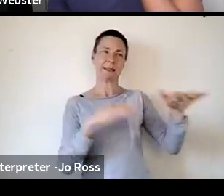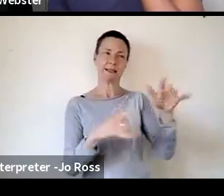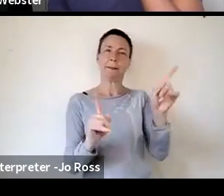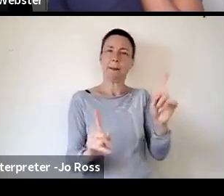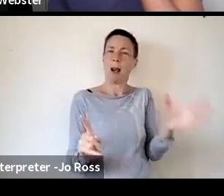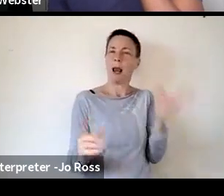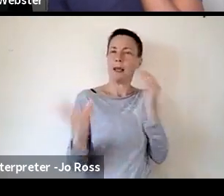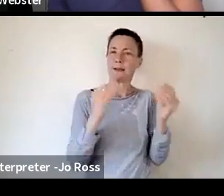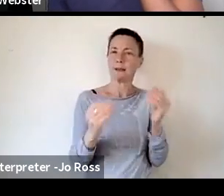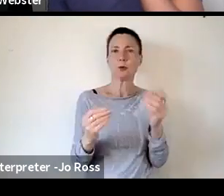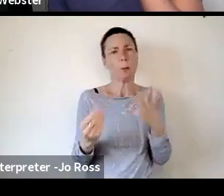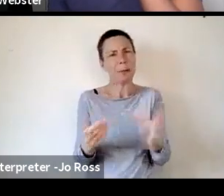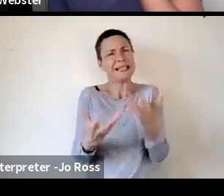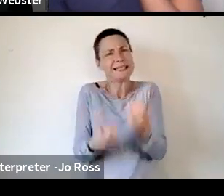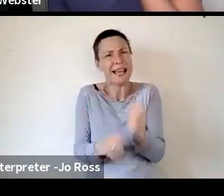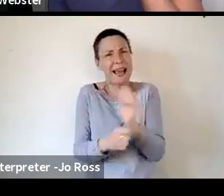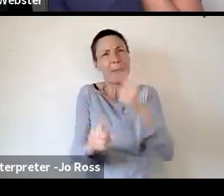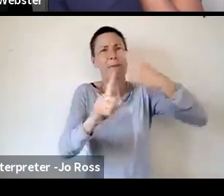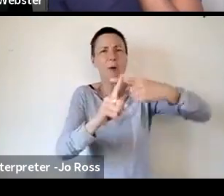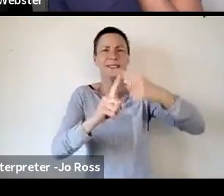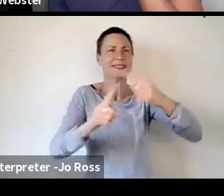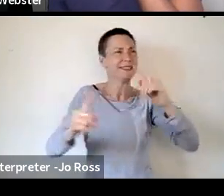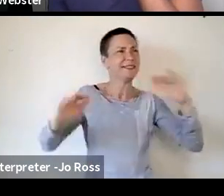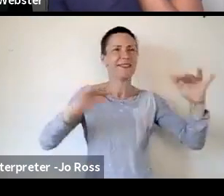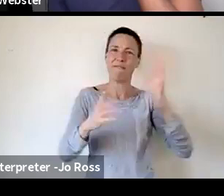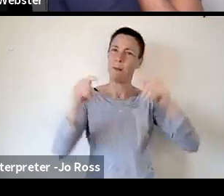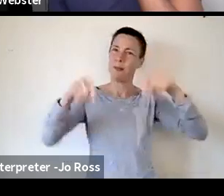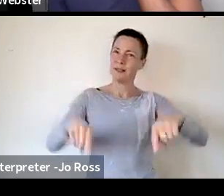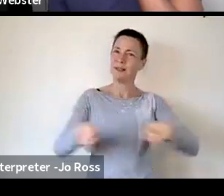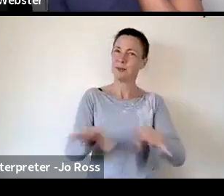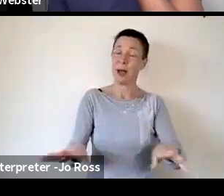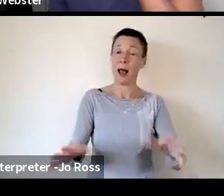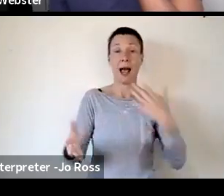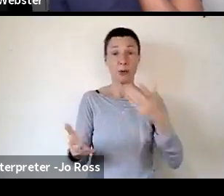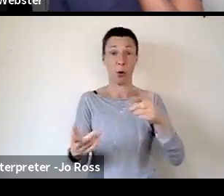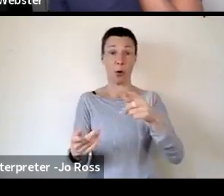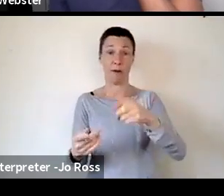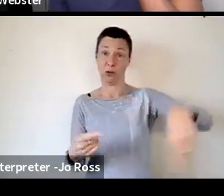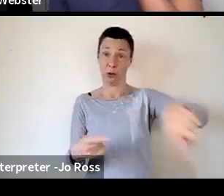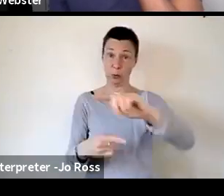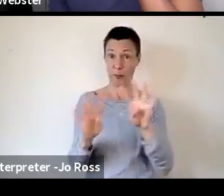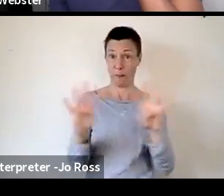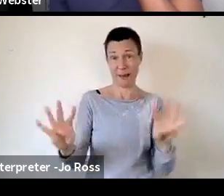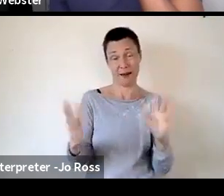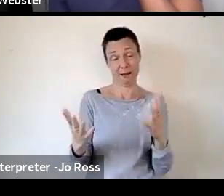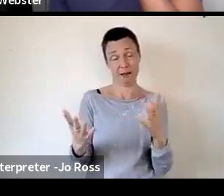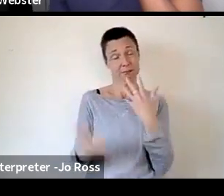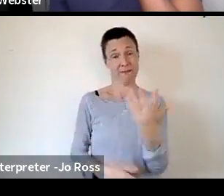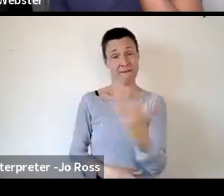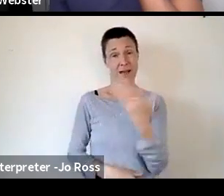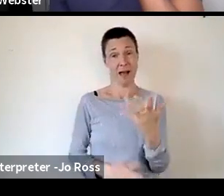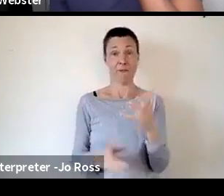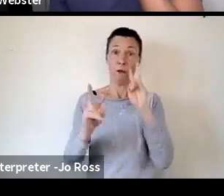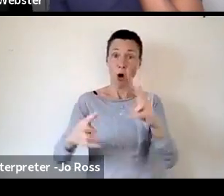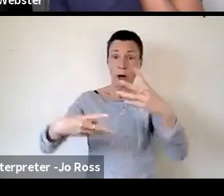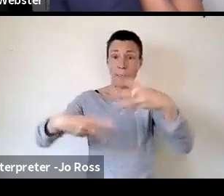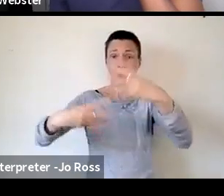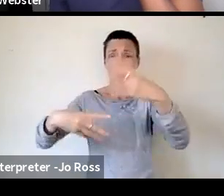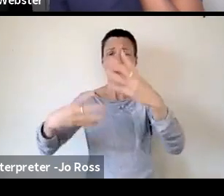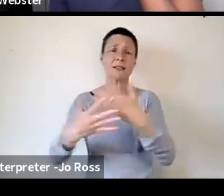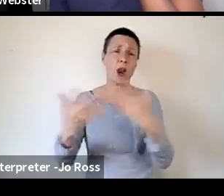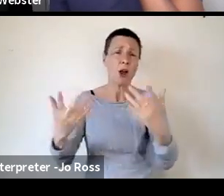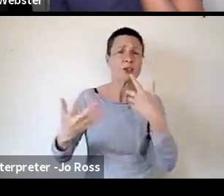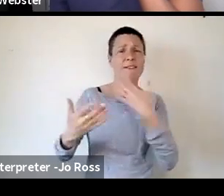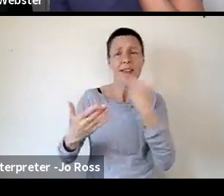the positivity from this as well, everyone. And all of you guys on the panel, you should take a look at the comments. There's some lovely